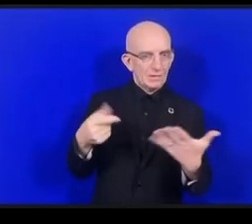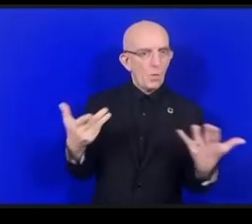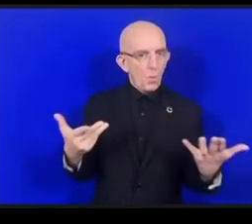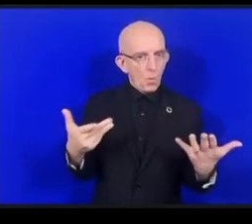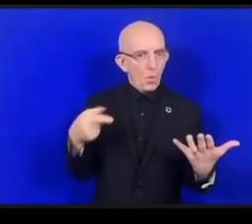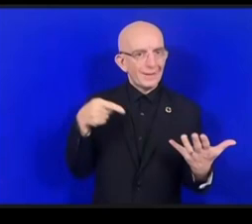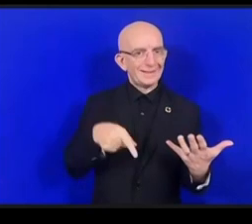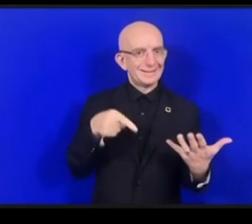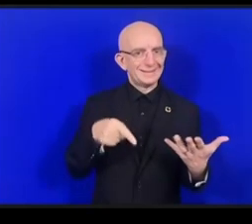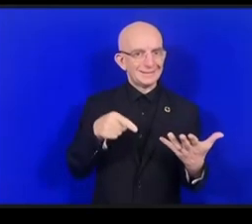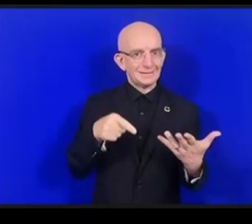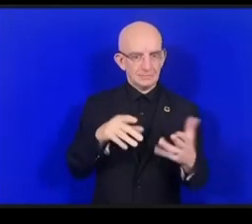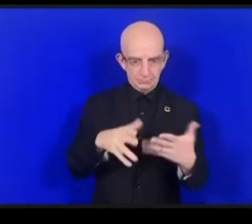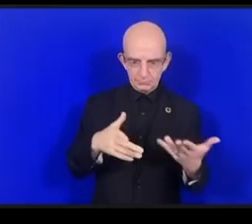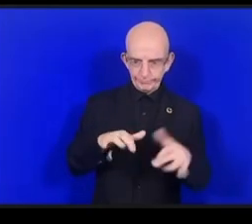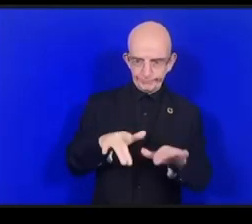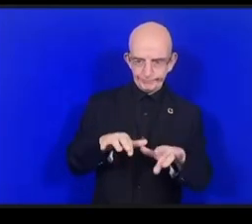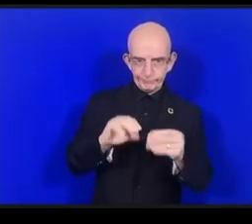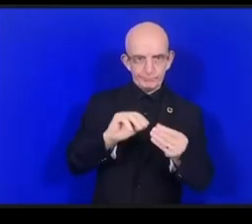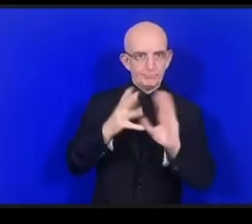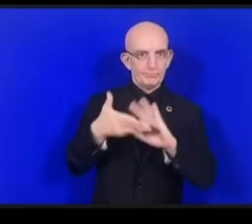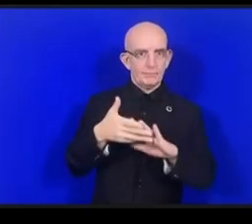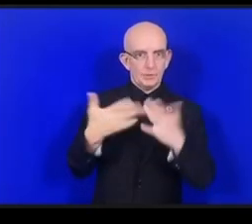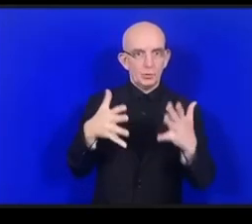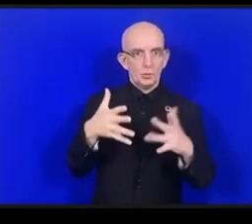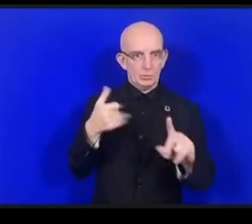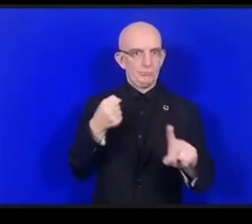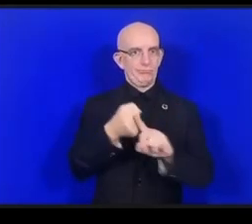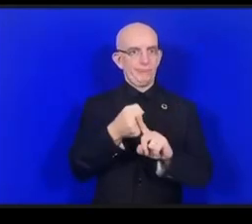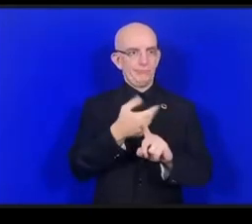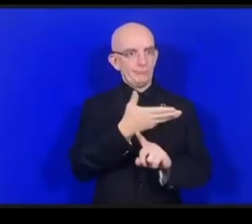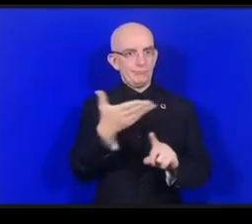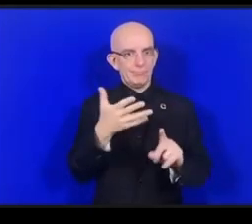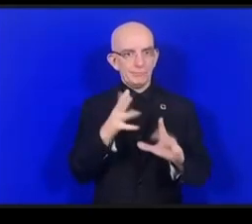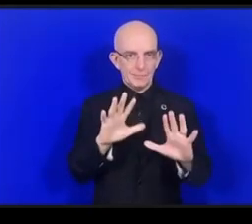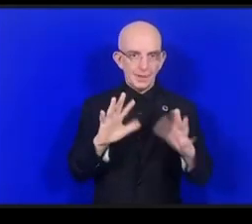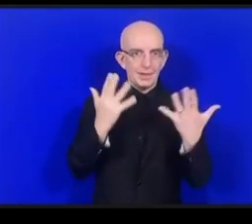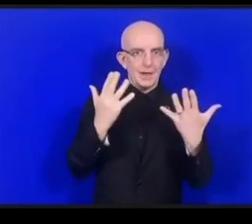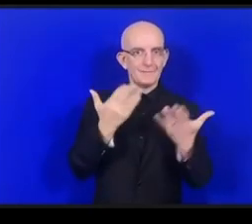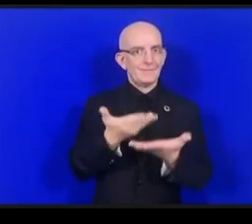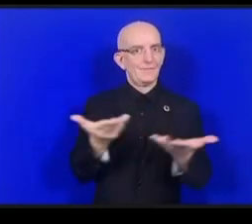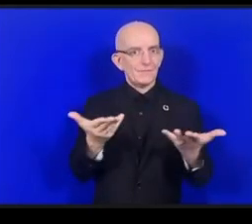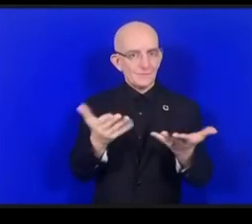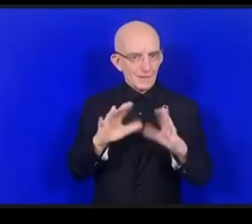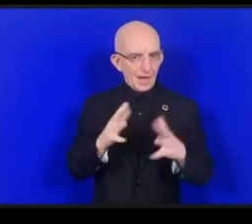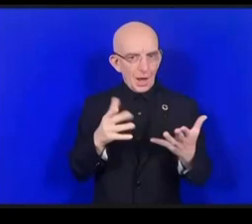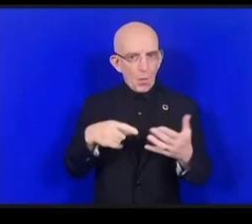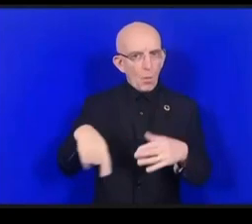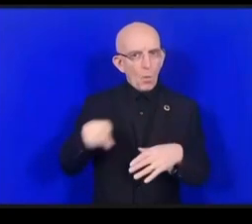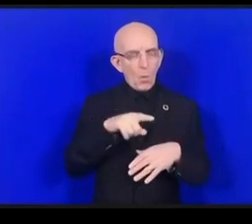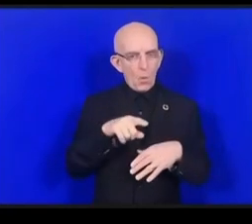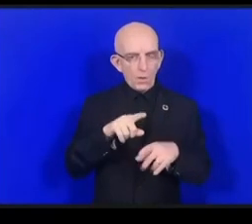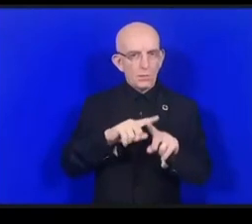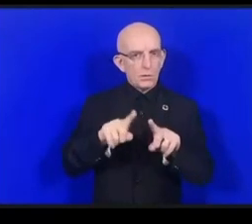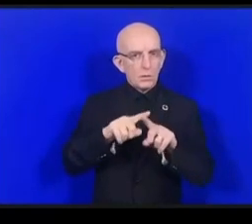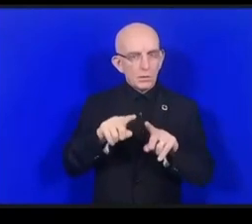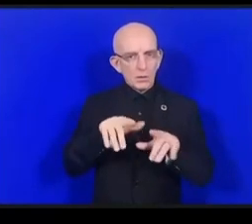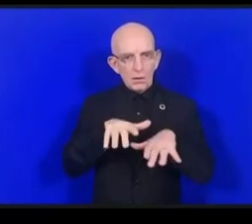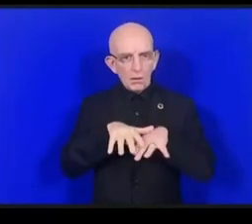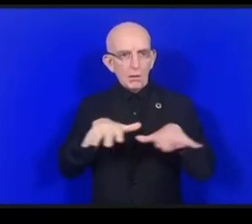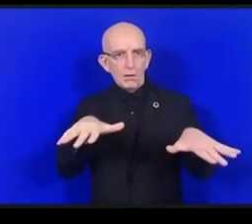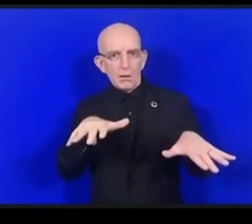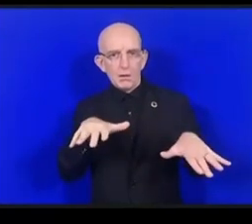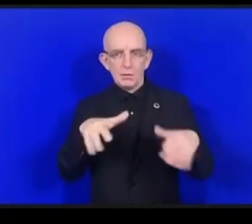working, social media algorithms are working or using our data or something like